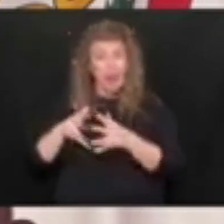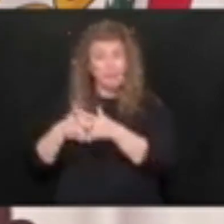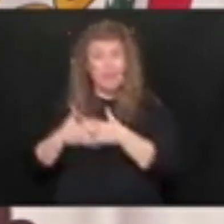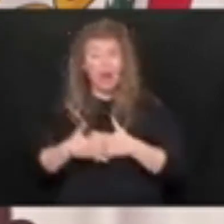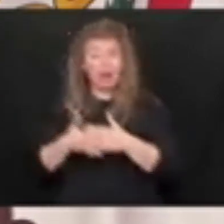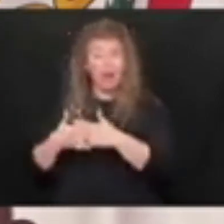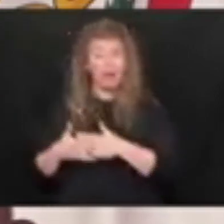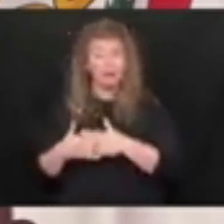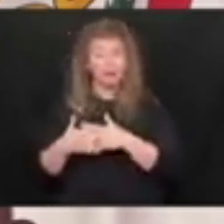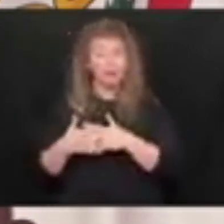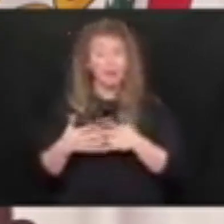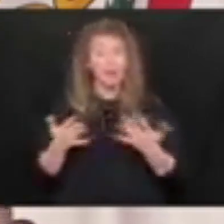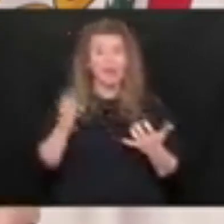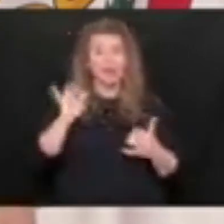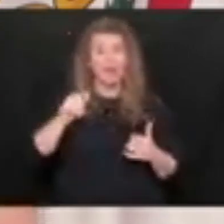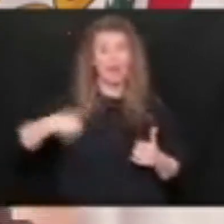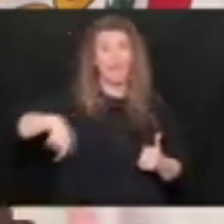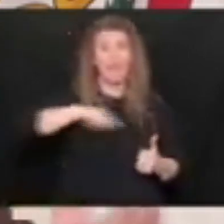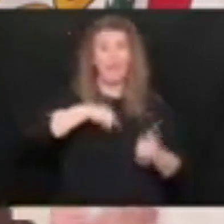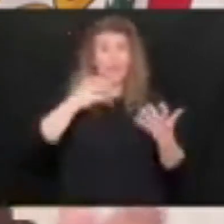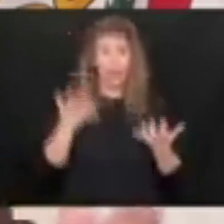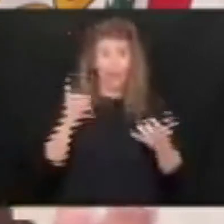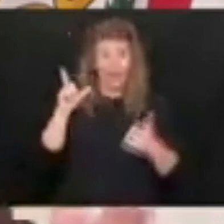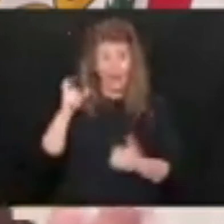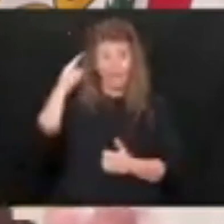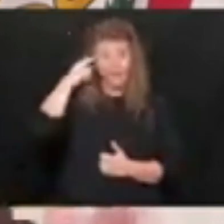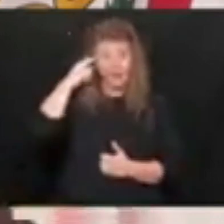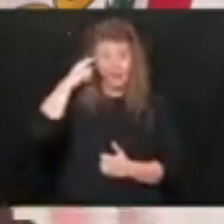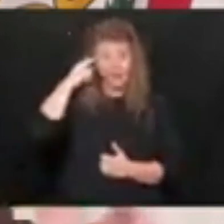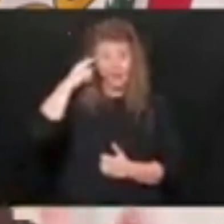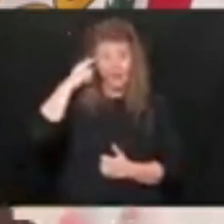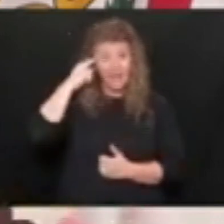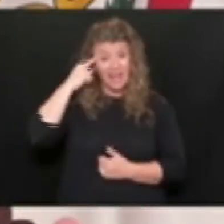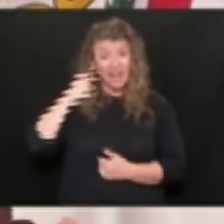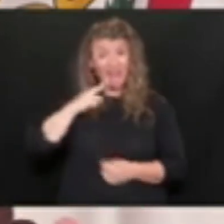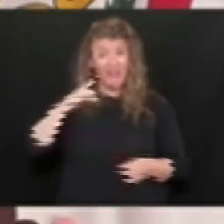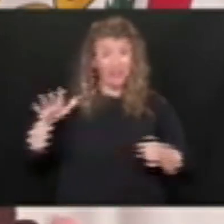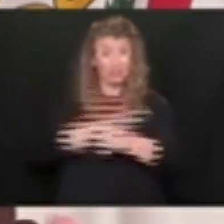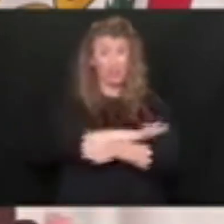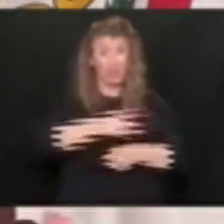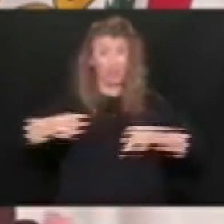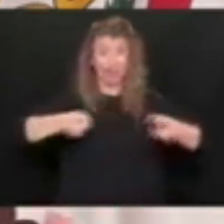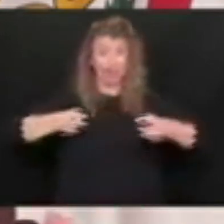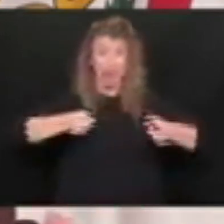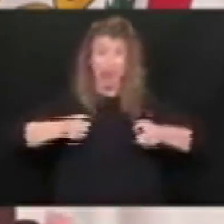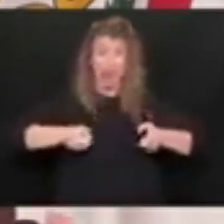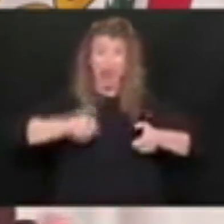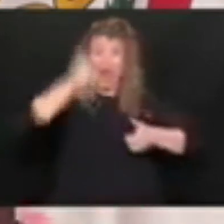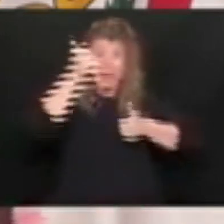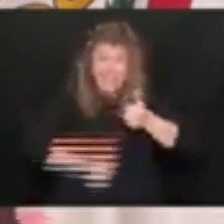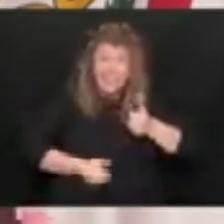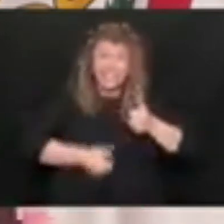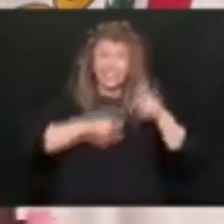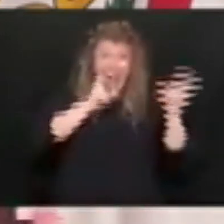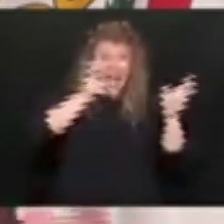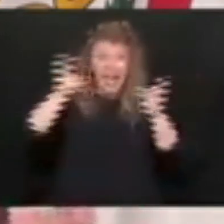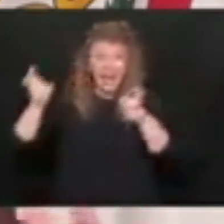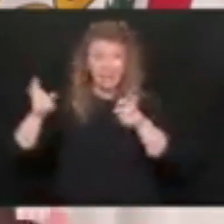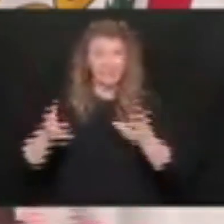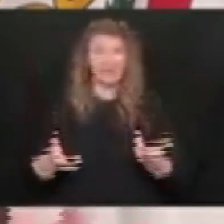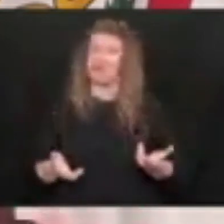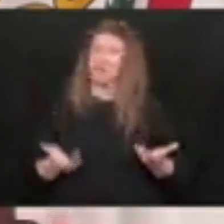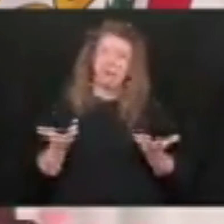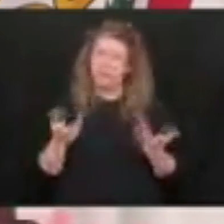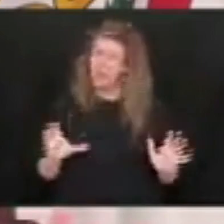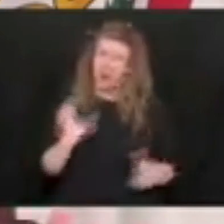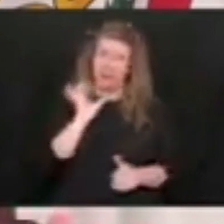we want our government to be in total control of us on every single thing. We don't want that